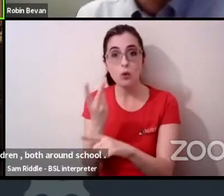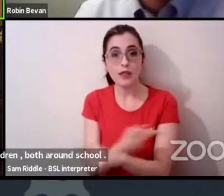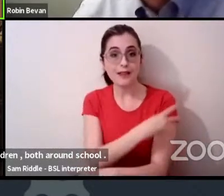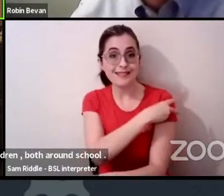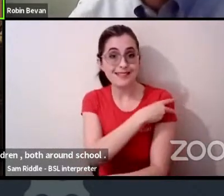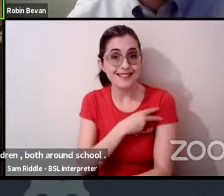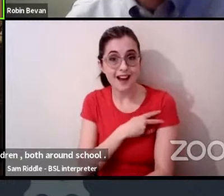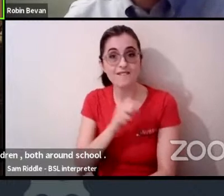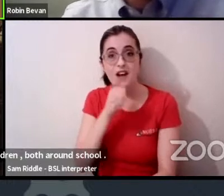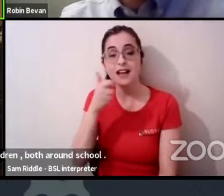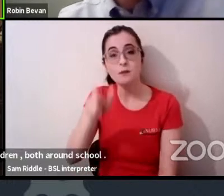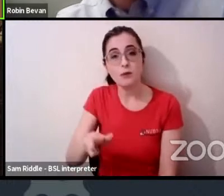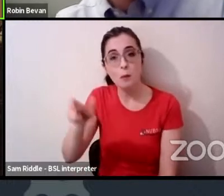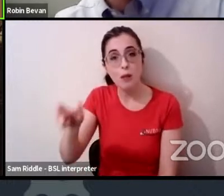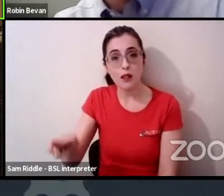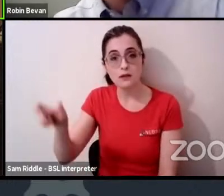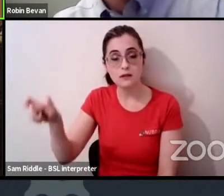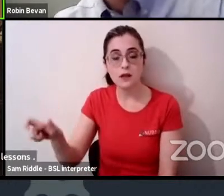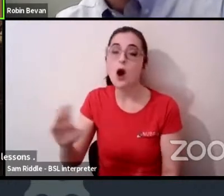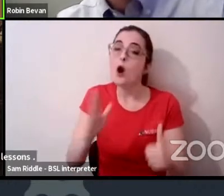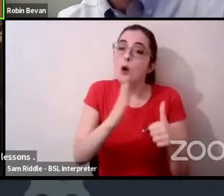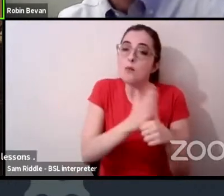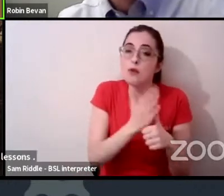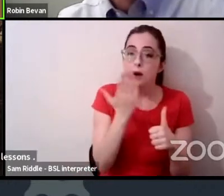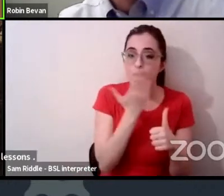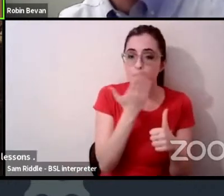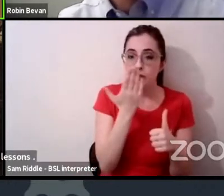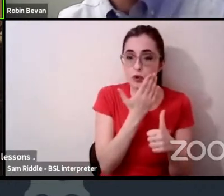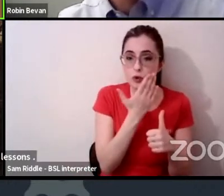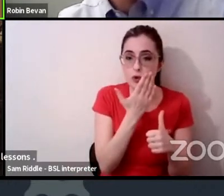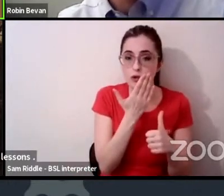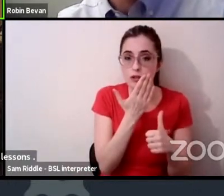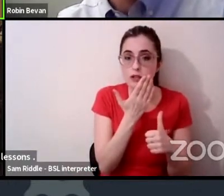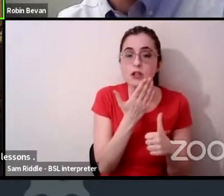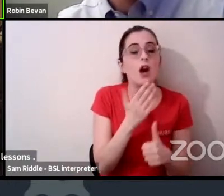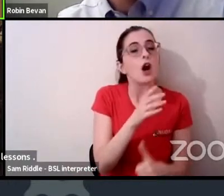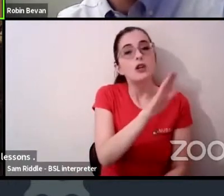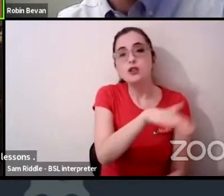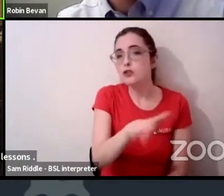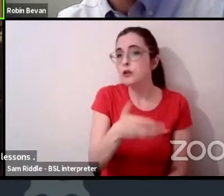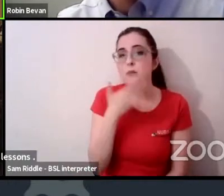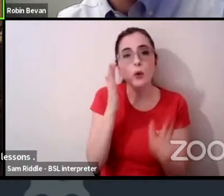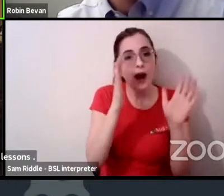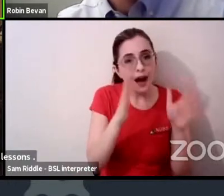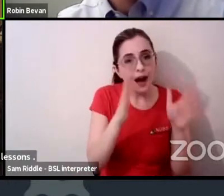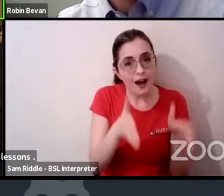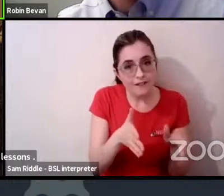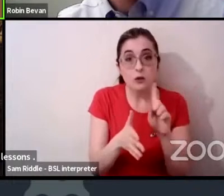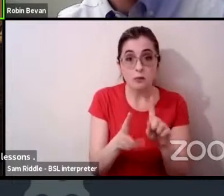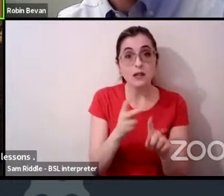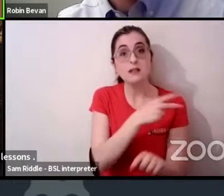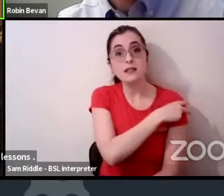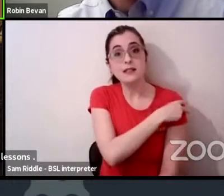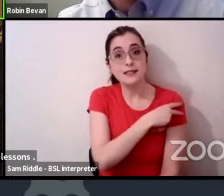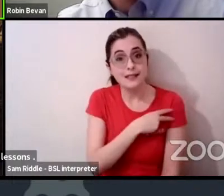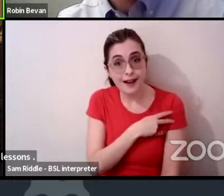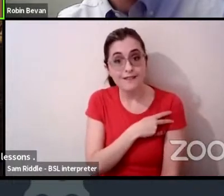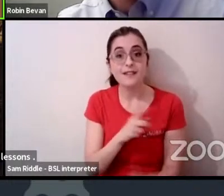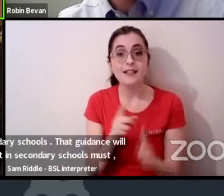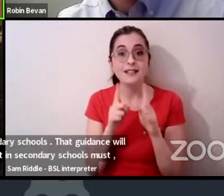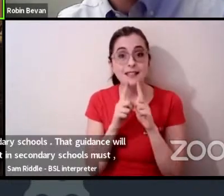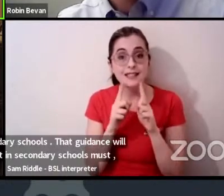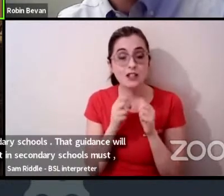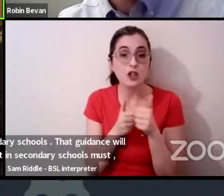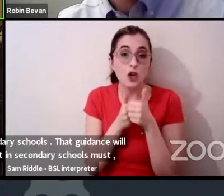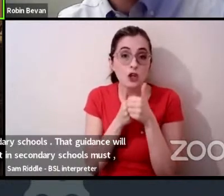staff. For primary schools, children aren't required to wear masks, but the staff, teachers and support